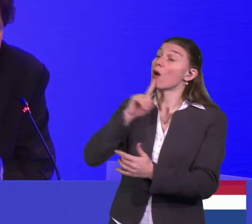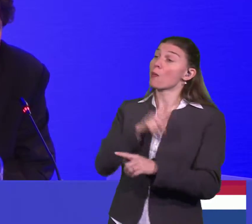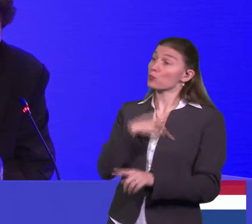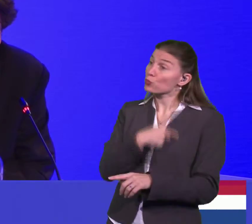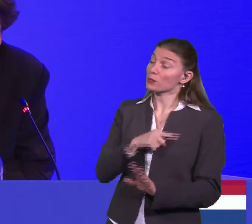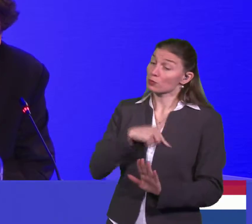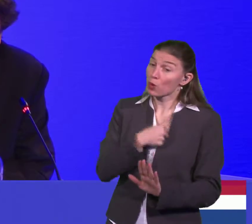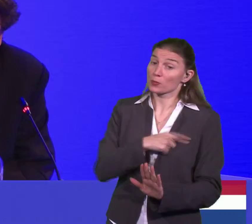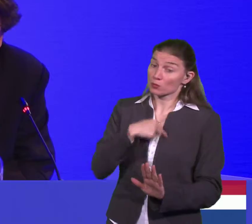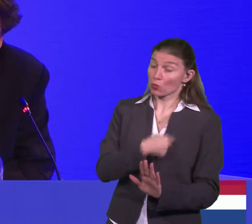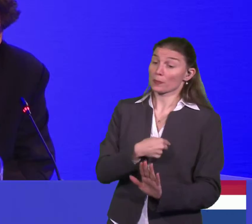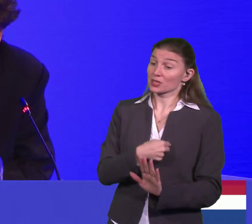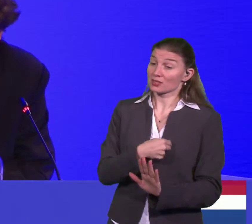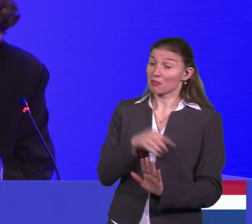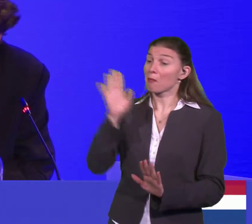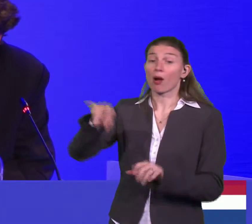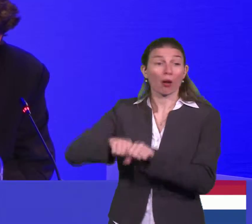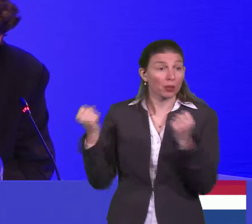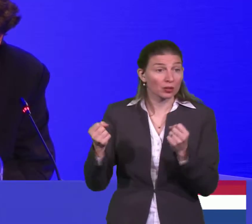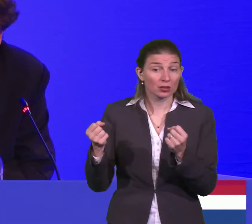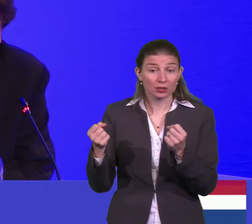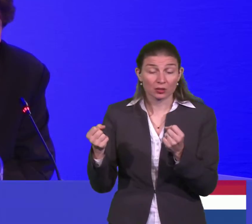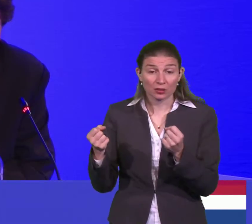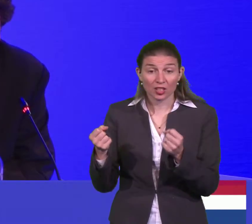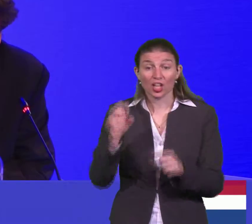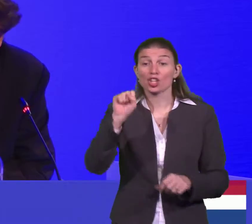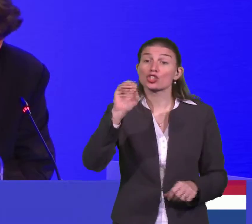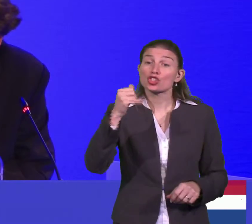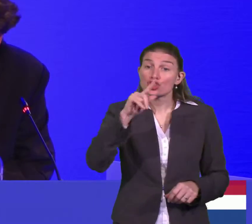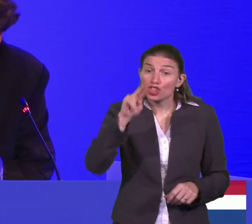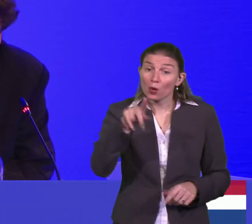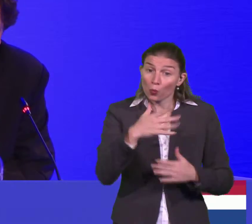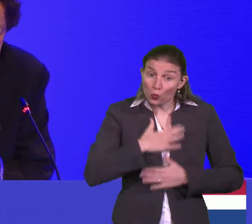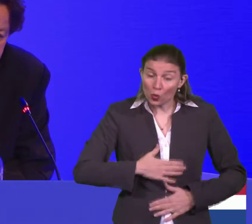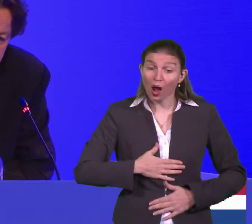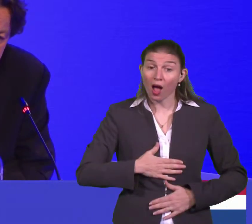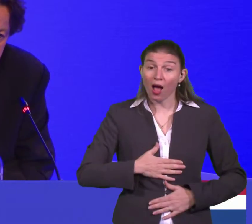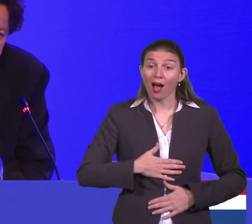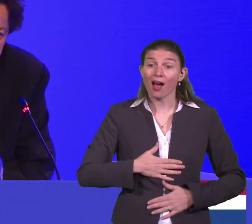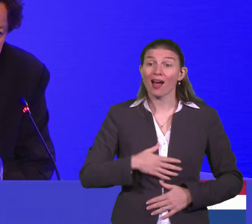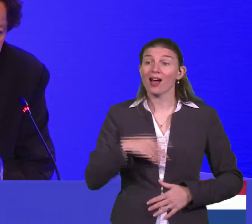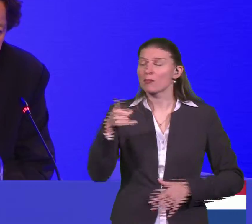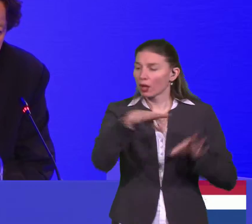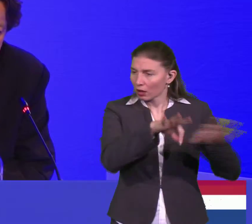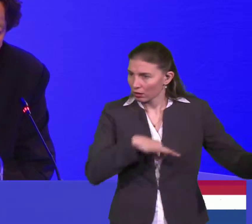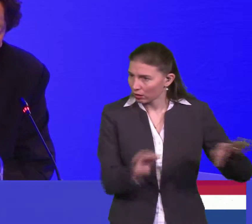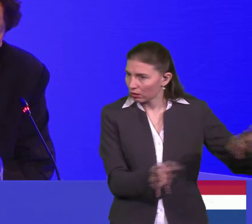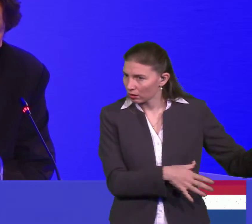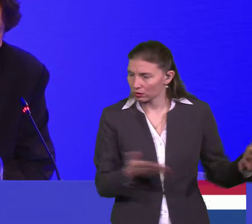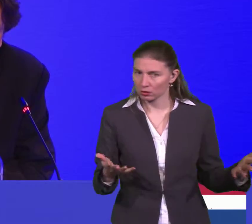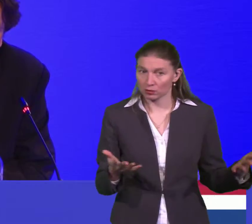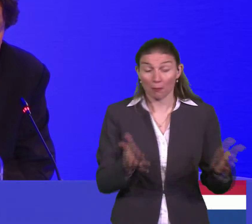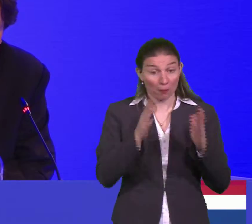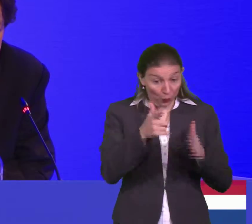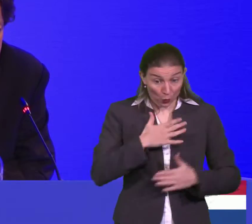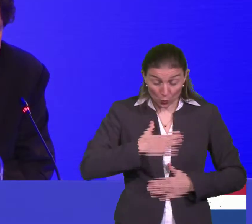You cannot have a Schengen, which is so key for our economy and our future and our freedom of travel, if there is not this effective external